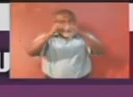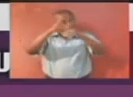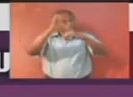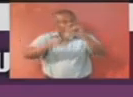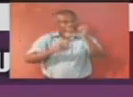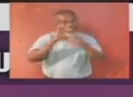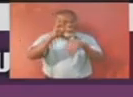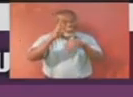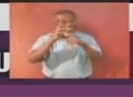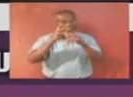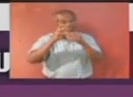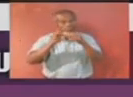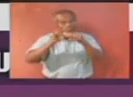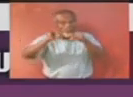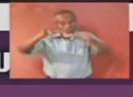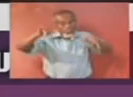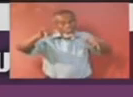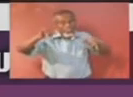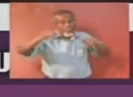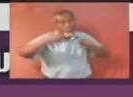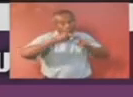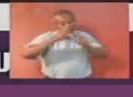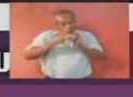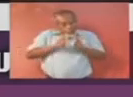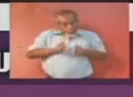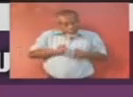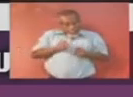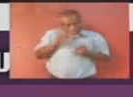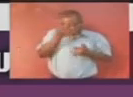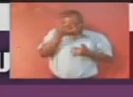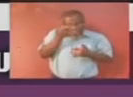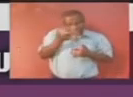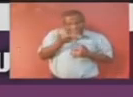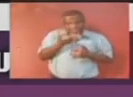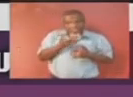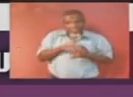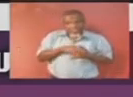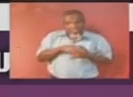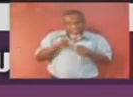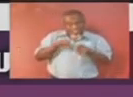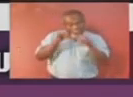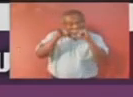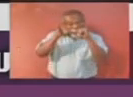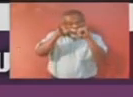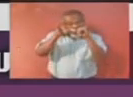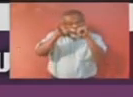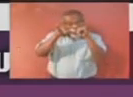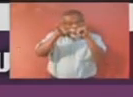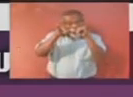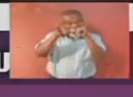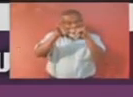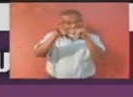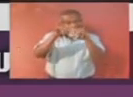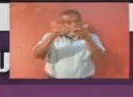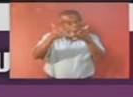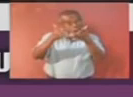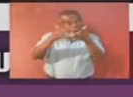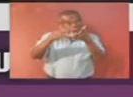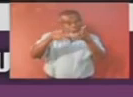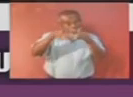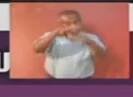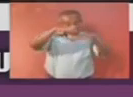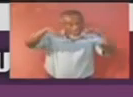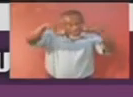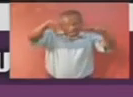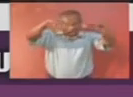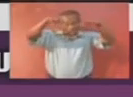source, can remain airborne for hours, and can accumulate in an unventilated space. So if this is the case, do our